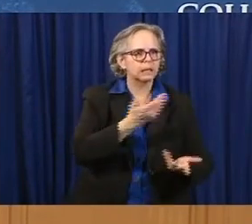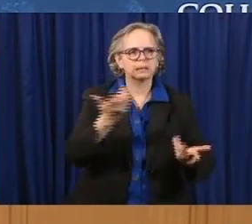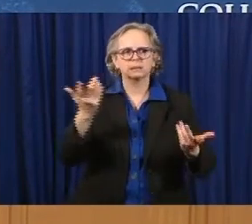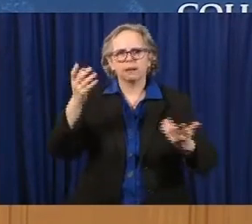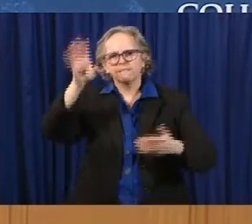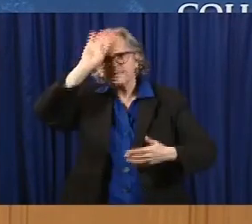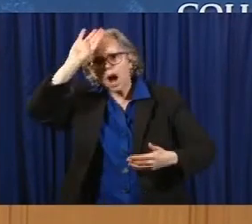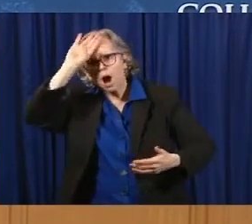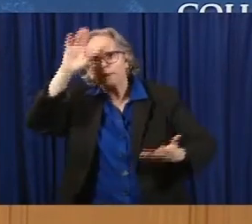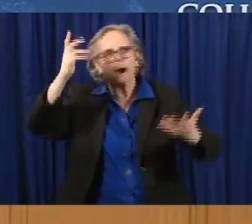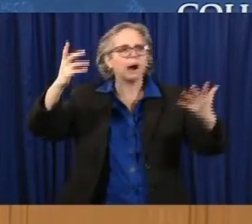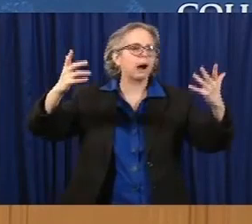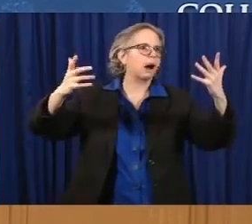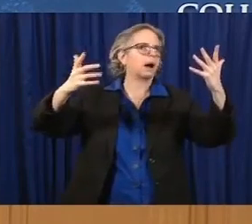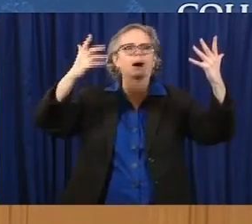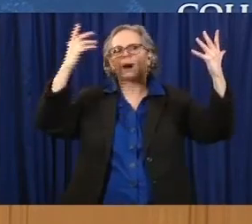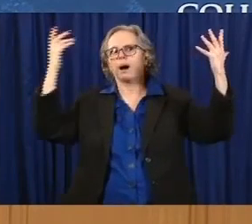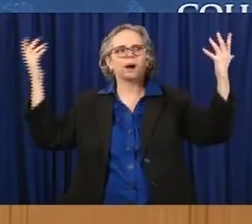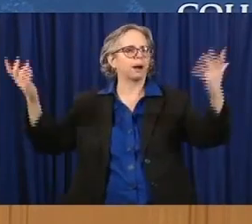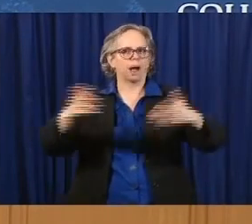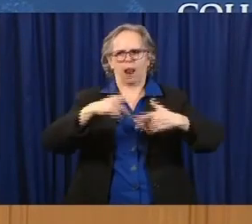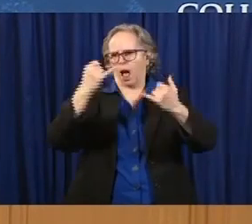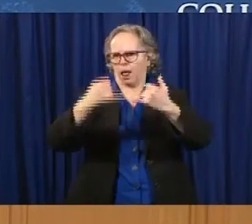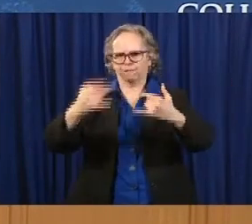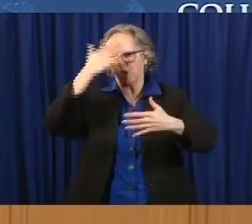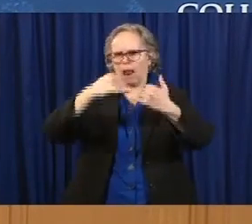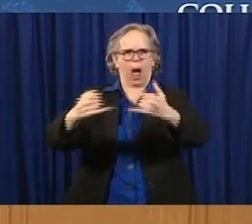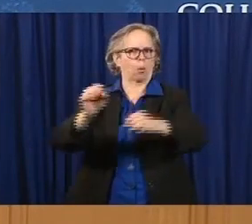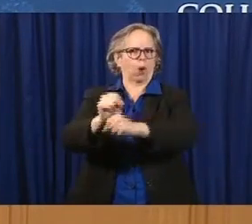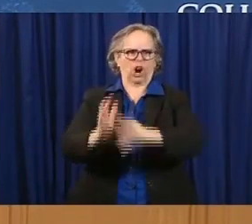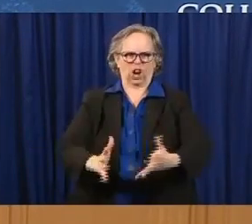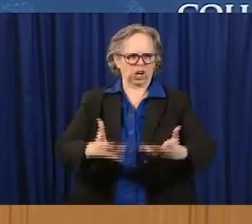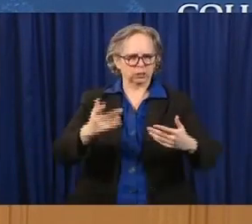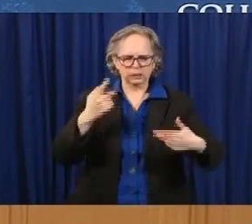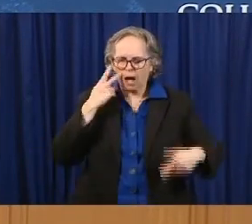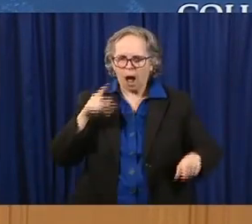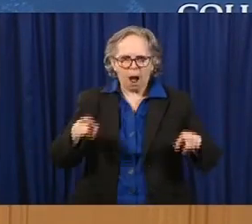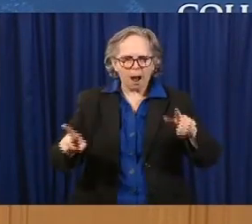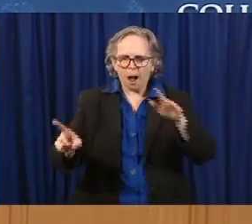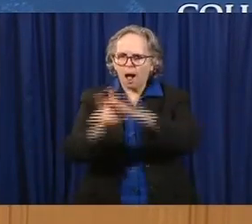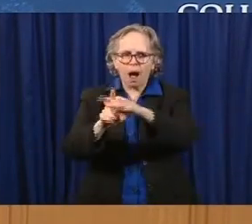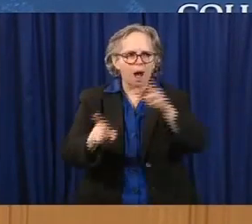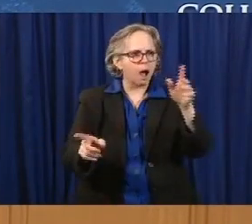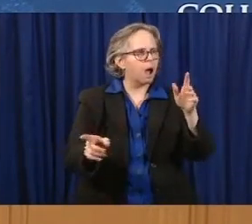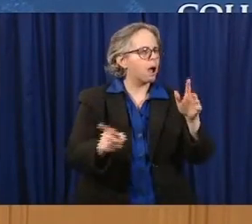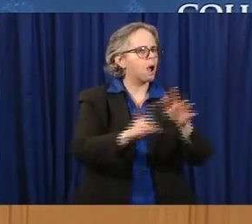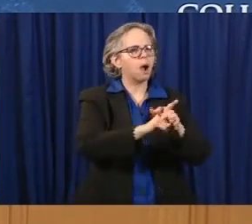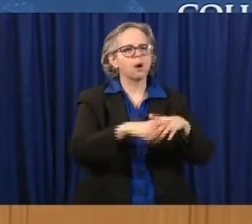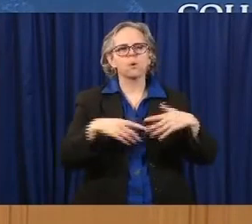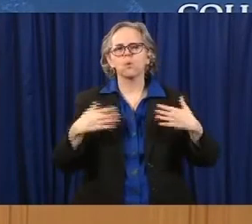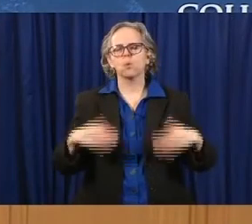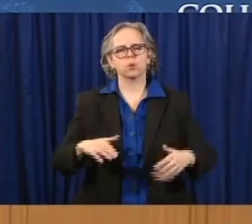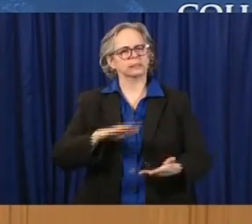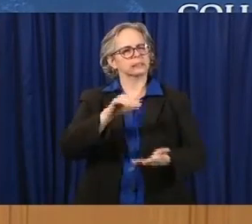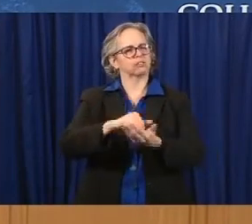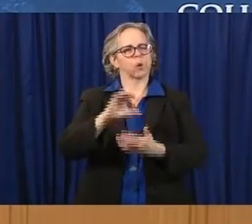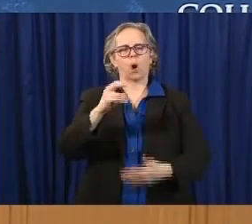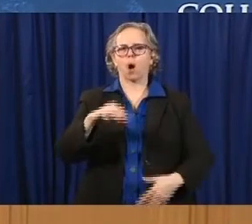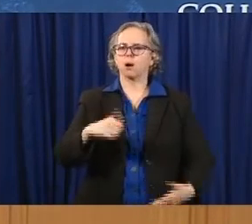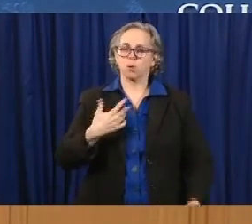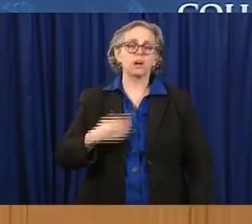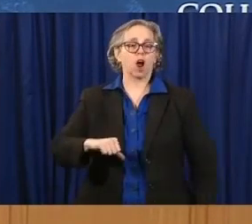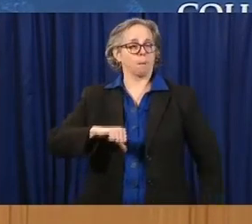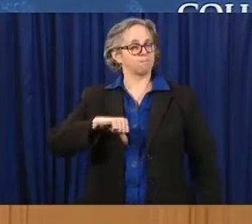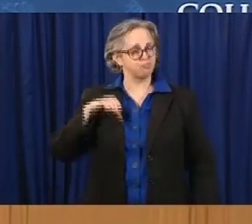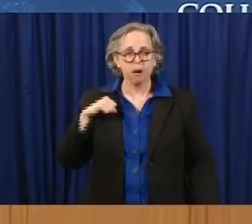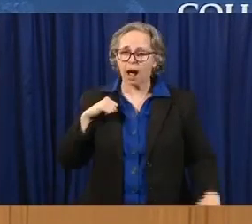firefighters. So we're really, really proud of the way that Central Ohioans, but Buckeyes across the state